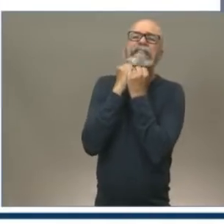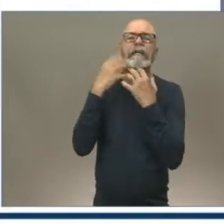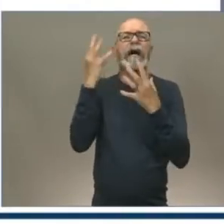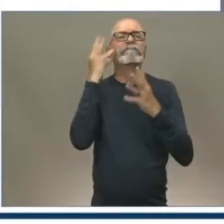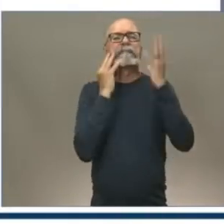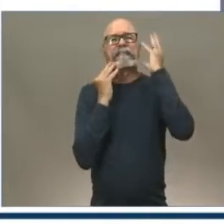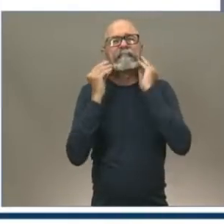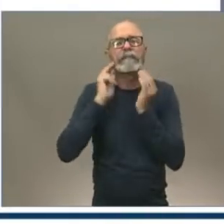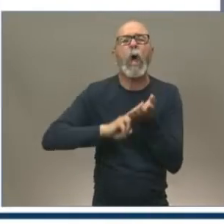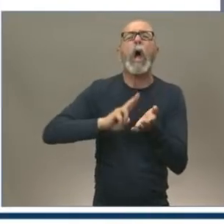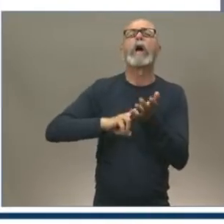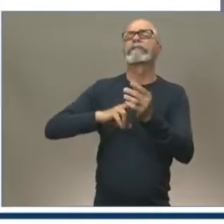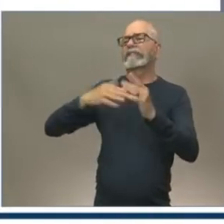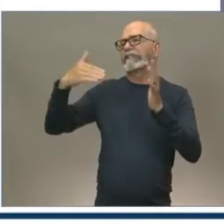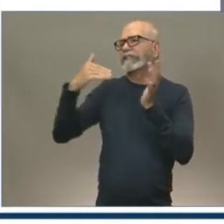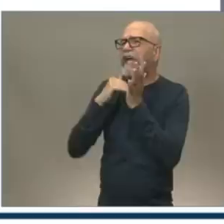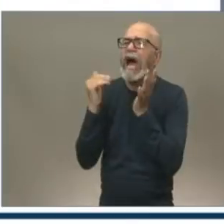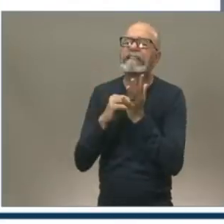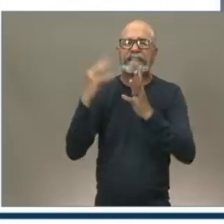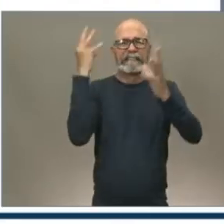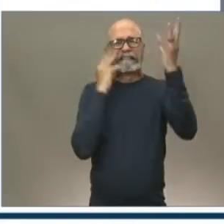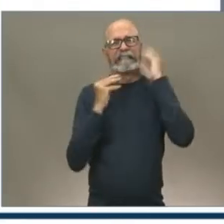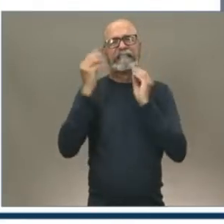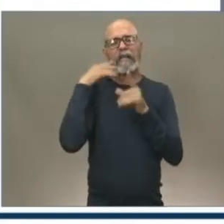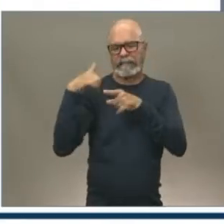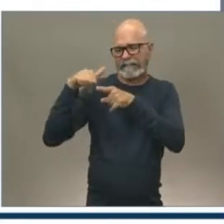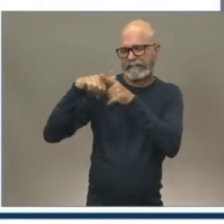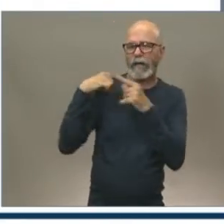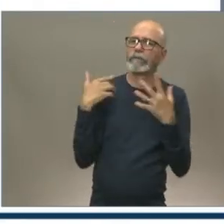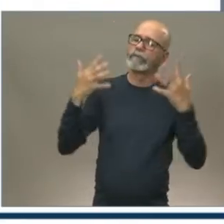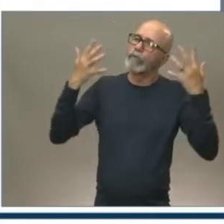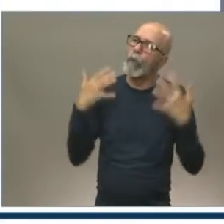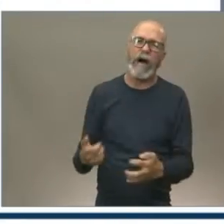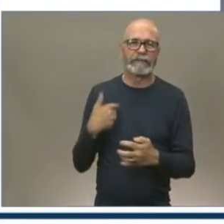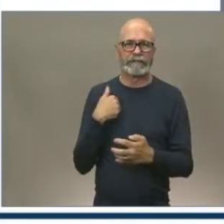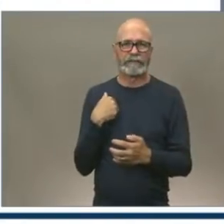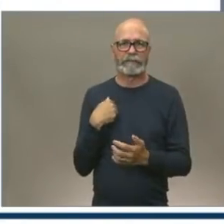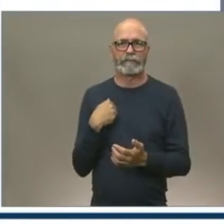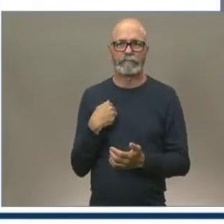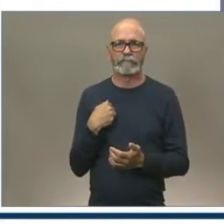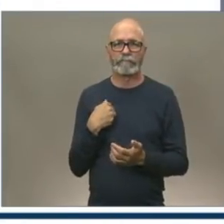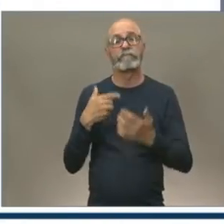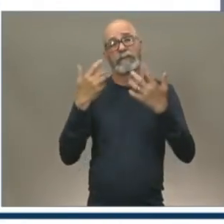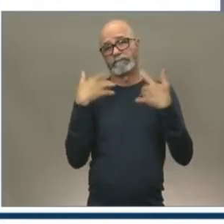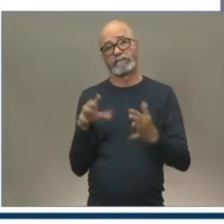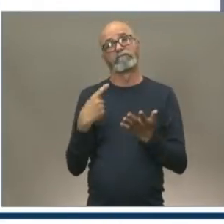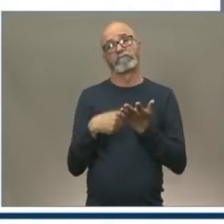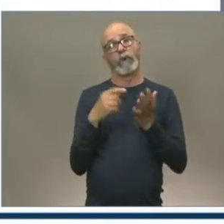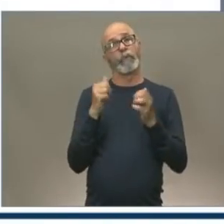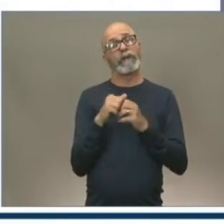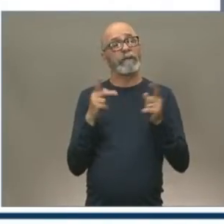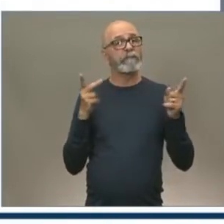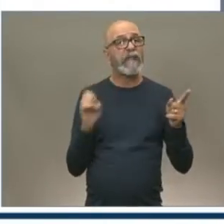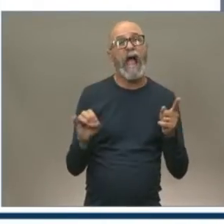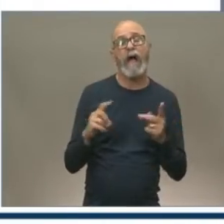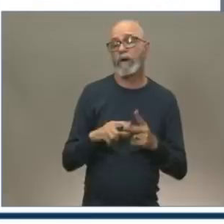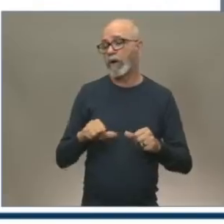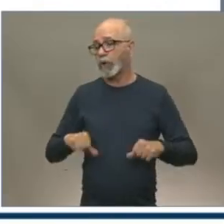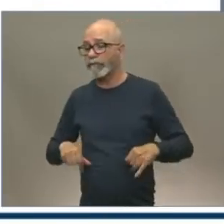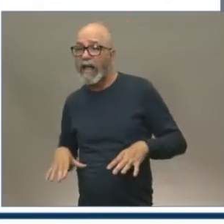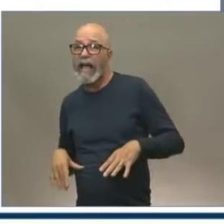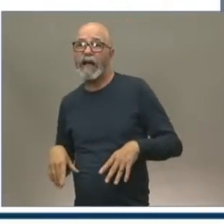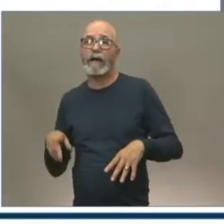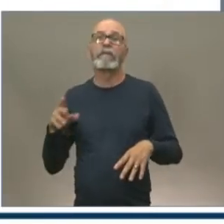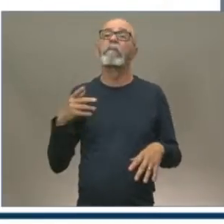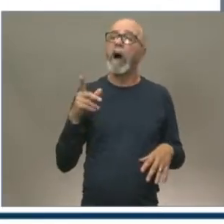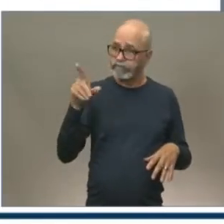doctors there. So also talking to other premiers in Atlantic just to see what they're thinking, if they're able to send. I know Newfoundland is, I